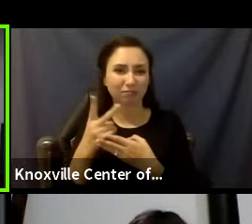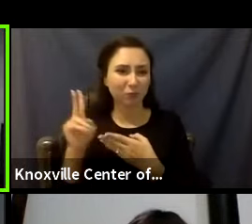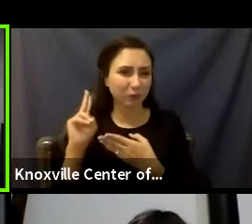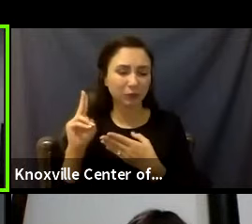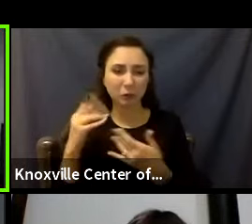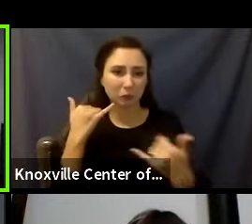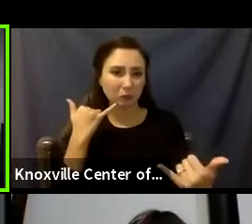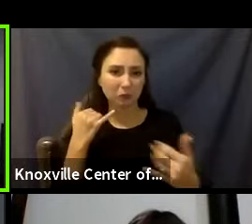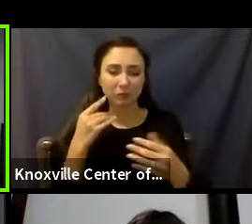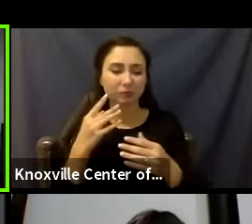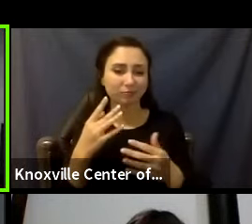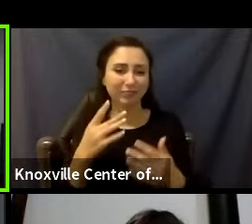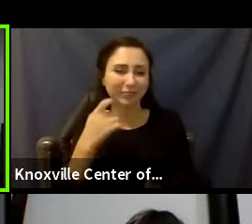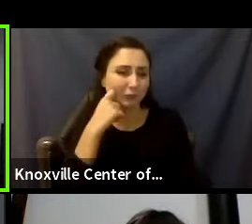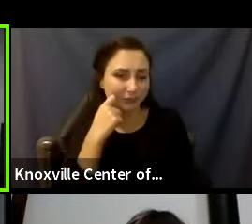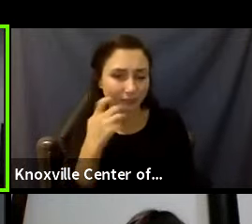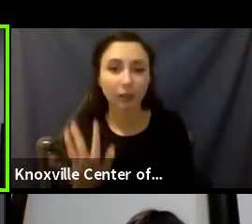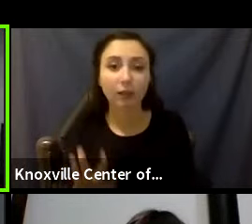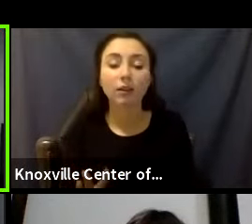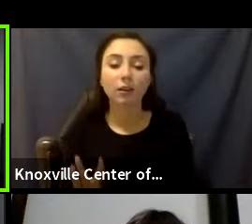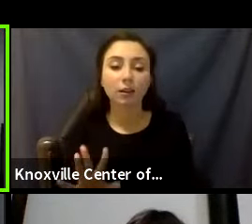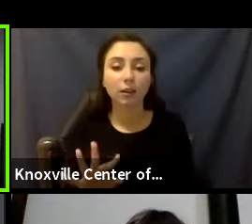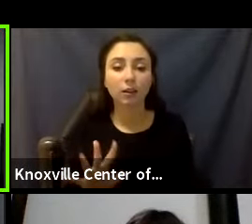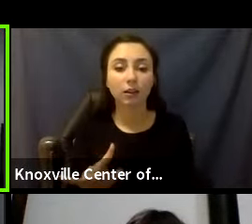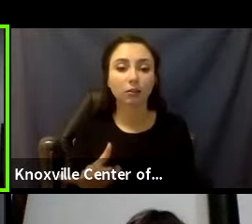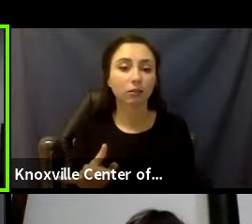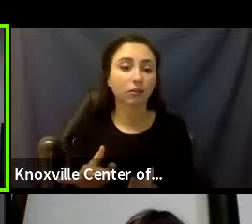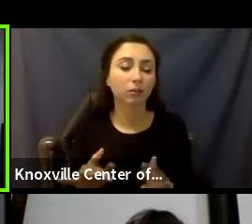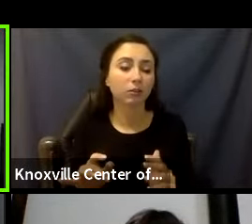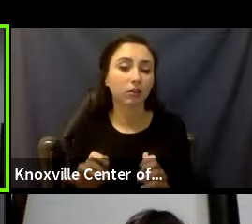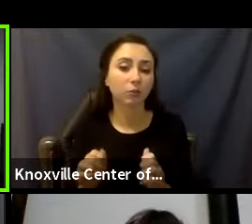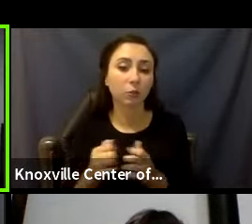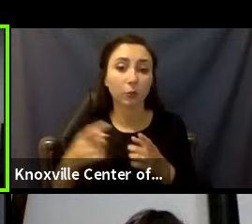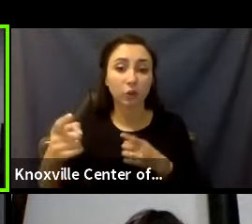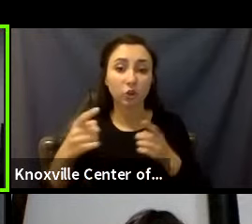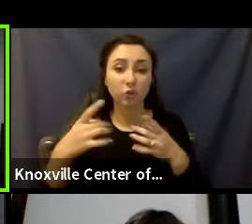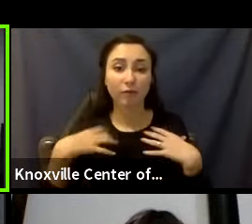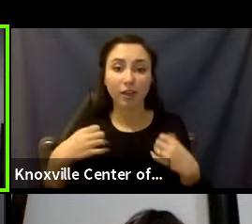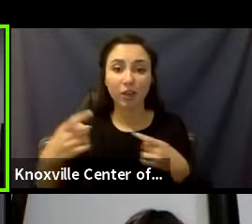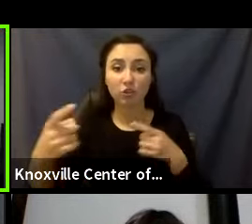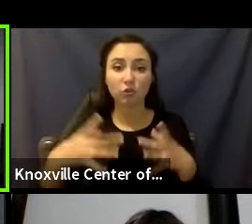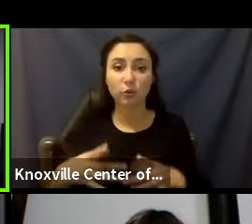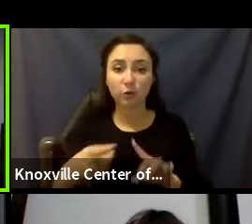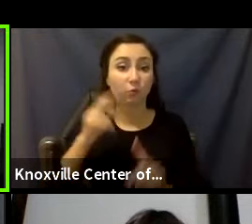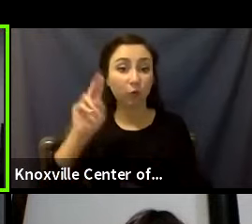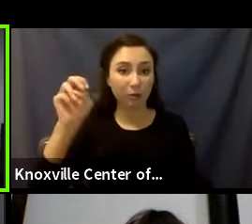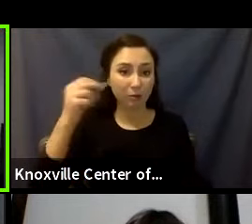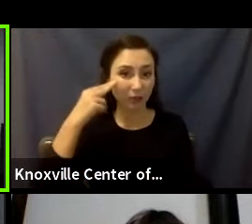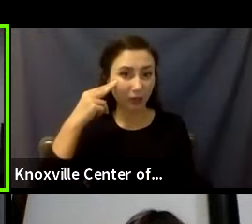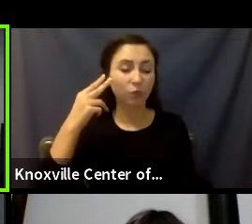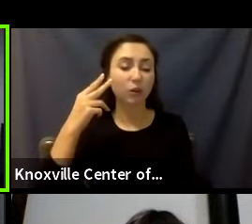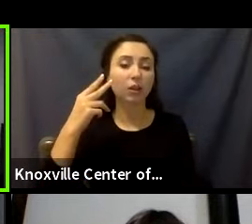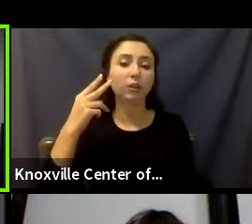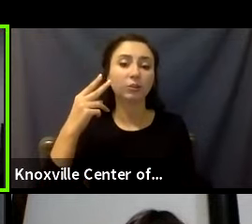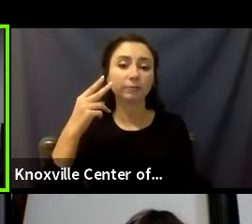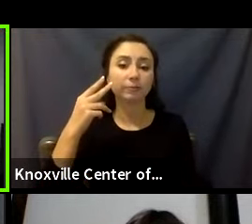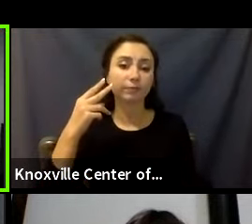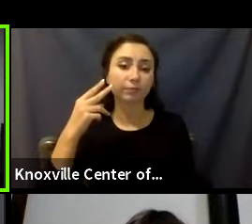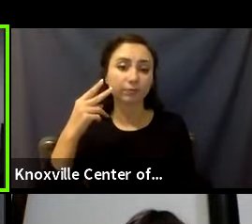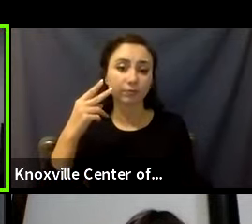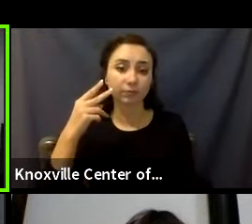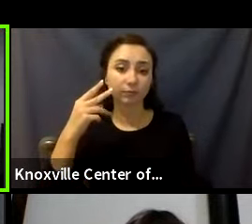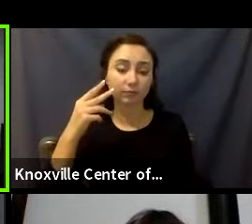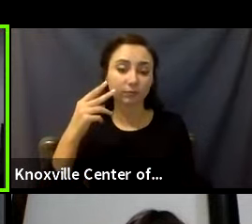anyway, recently, with the director, the health director from Nashville was on the call, and